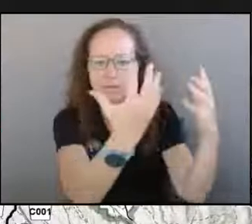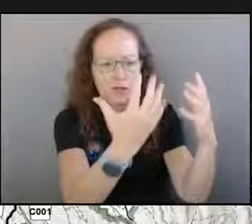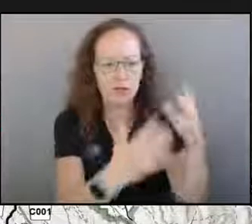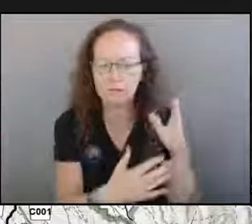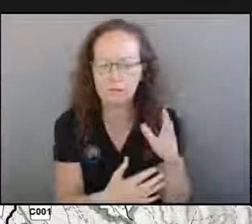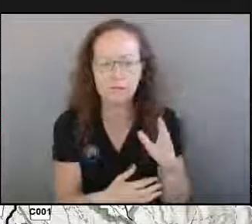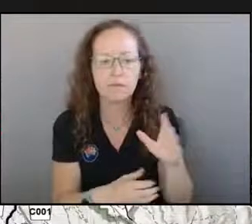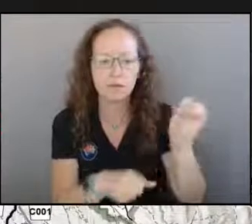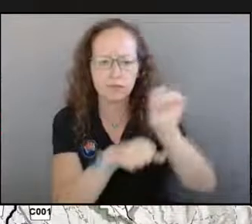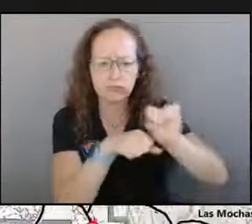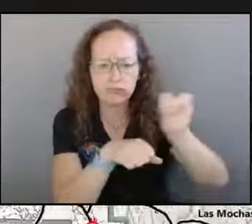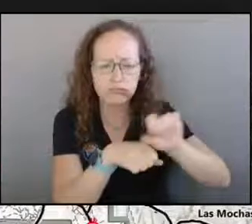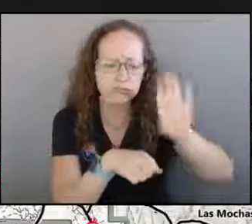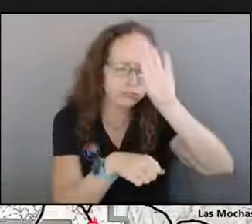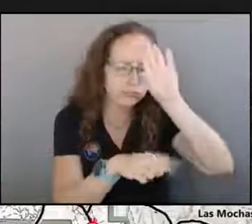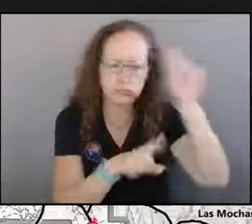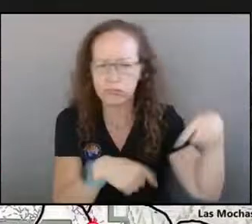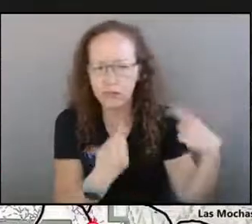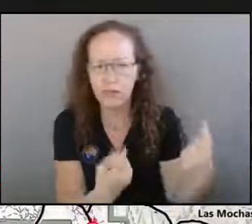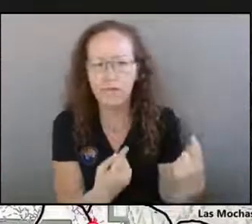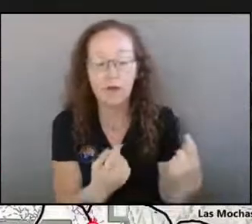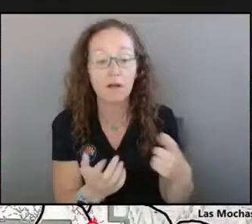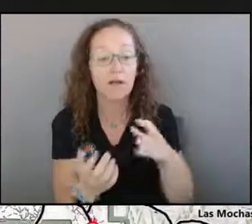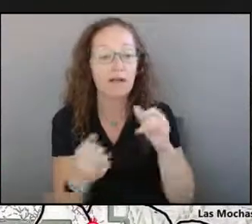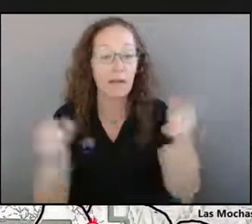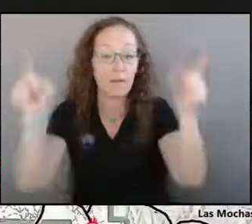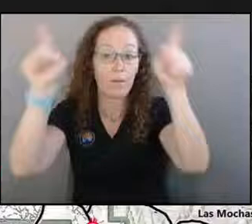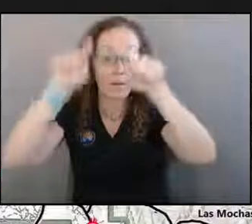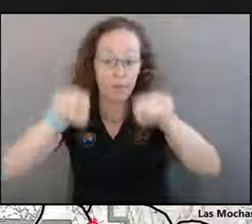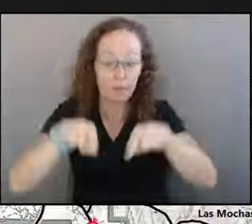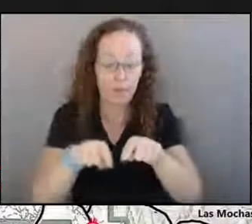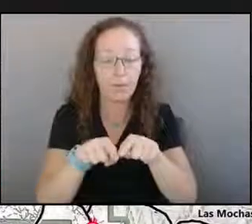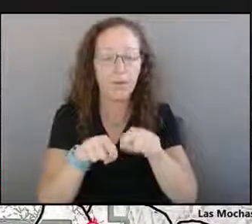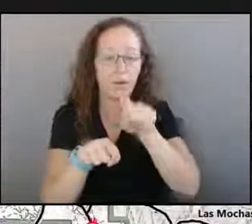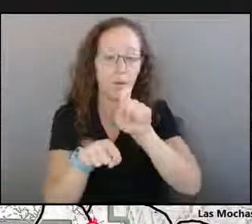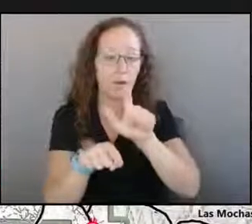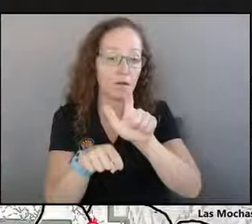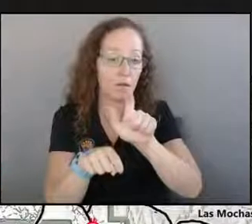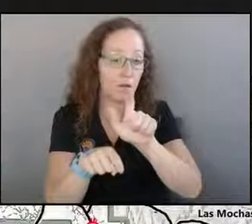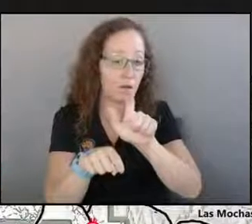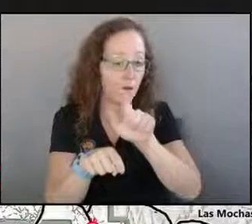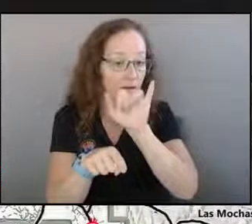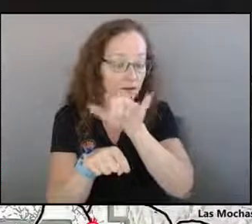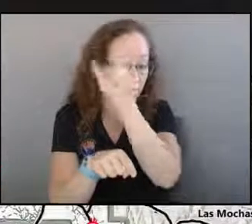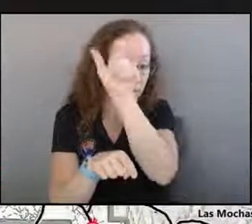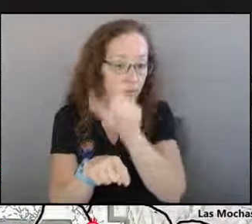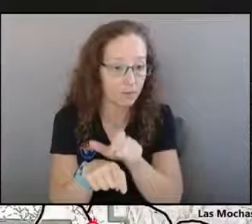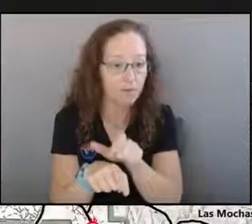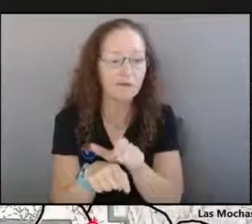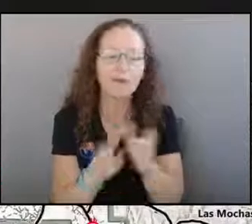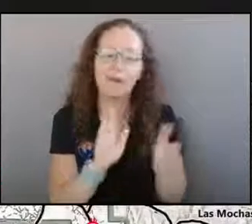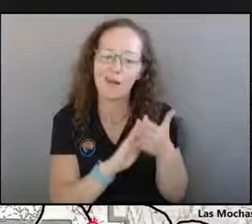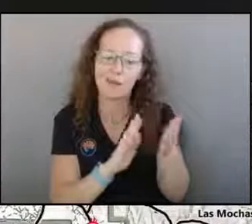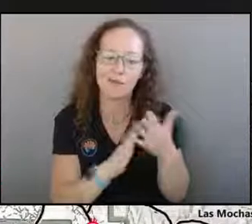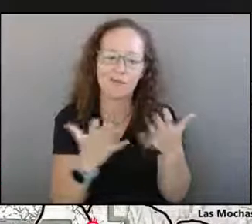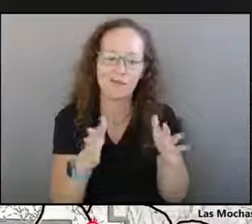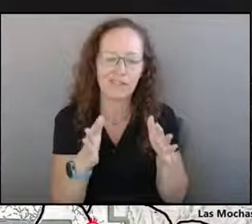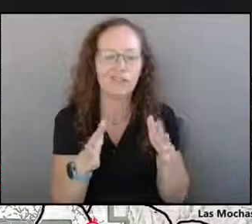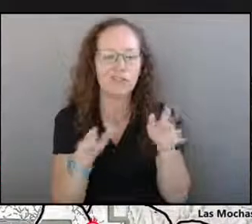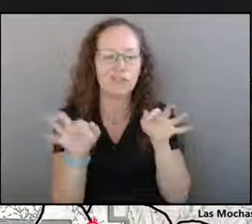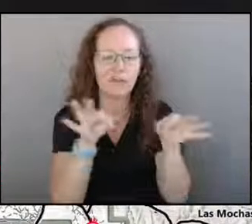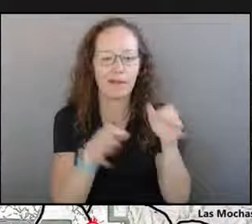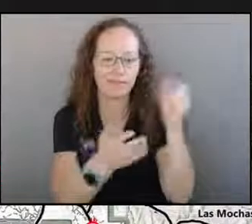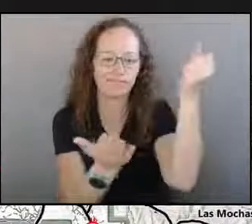Now, as we come down the center of the 121 corridor, you heard from operations, that's backing. That's going to continue